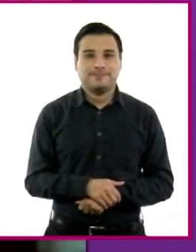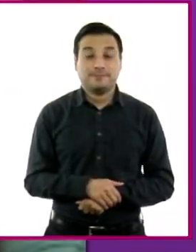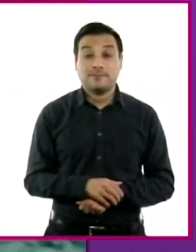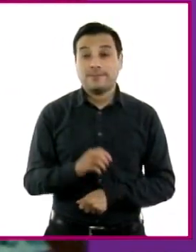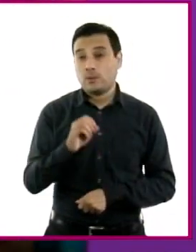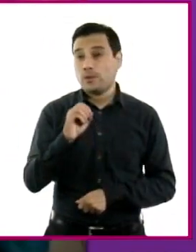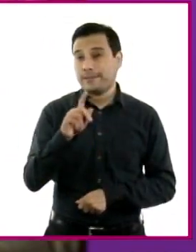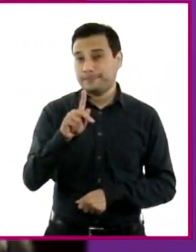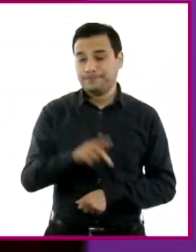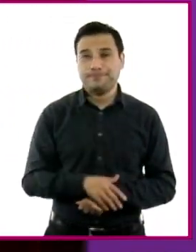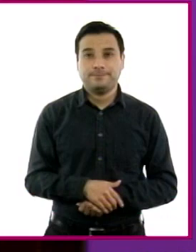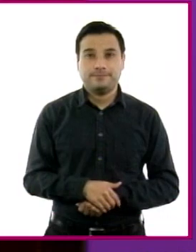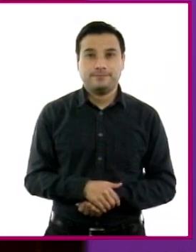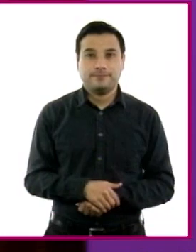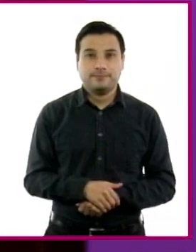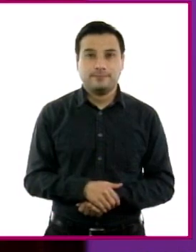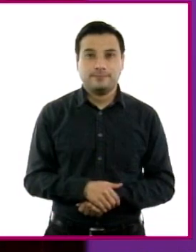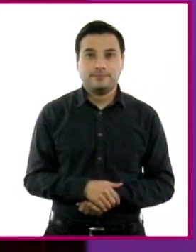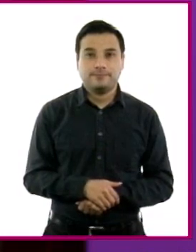Okay.